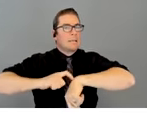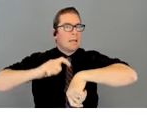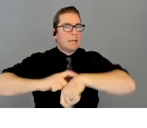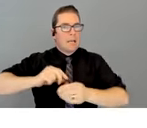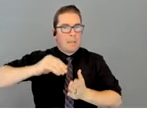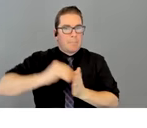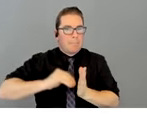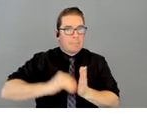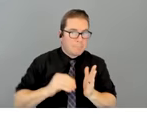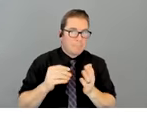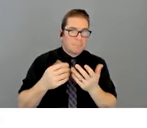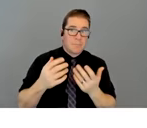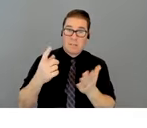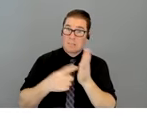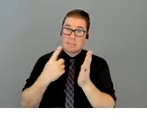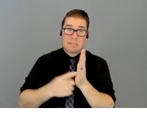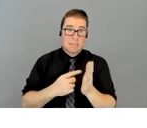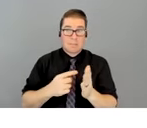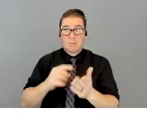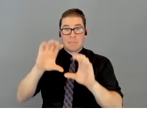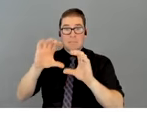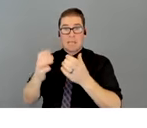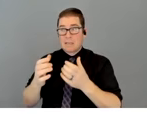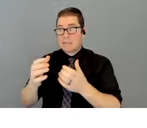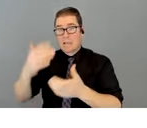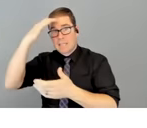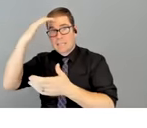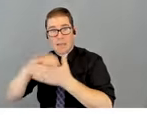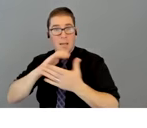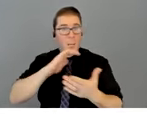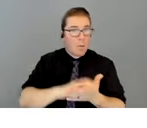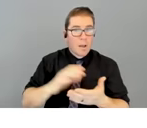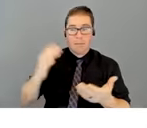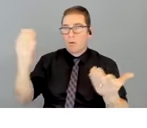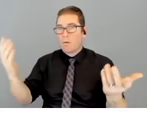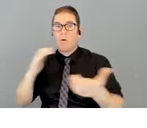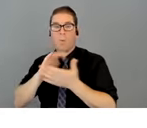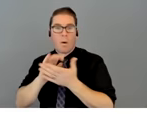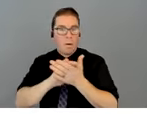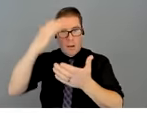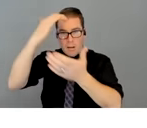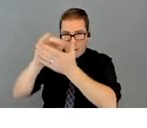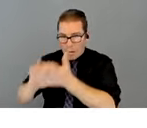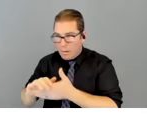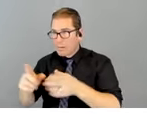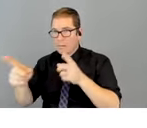spouses taking classes together, or a parent and a child, or siblings.